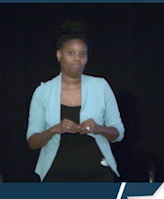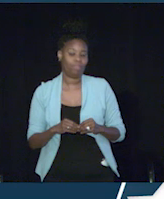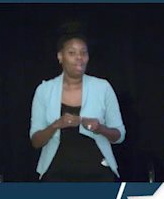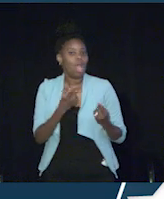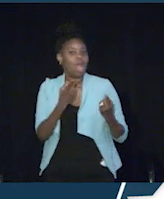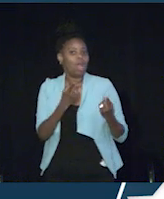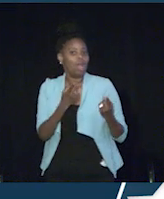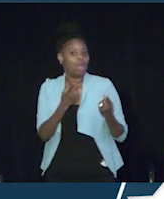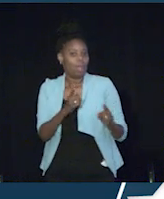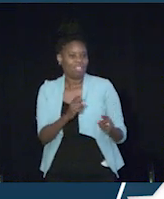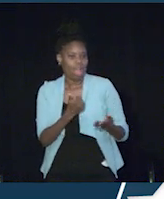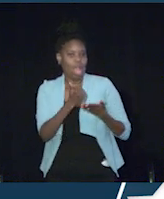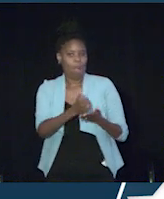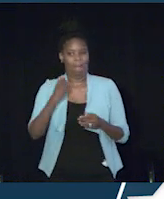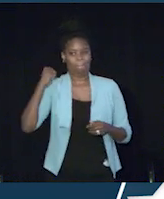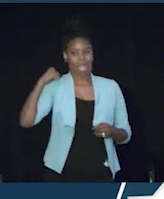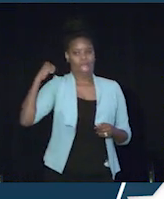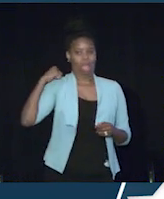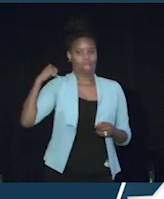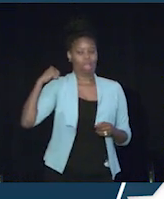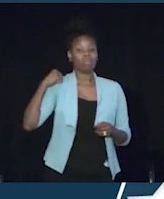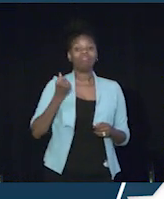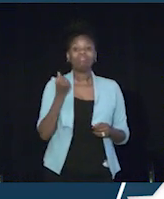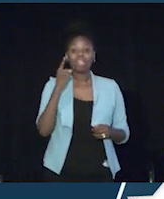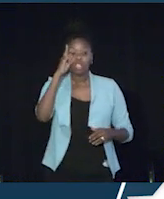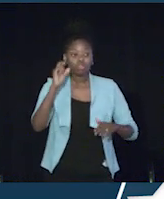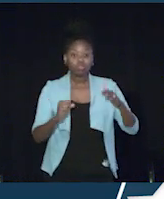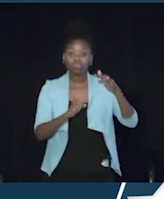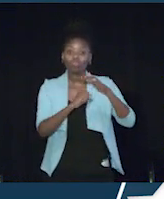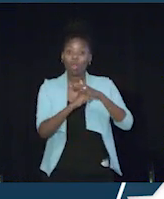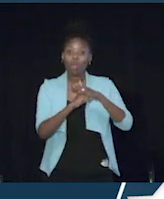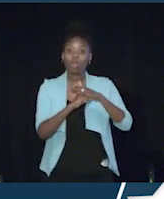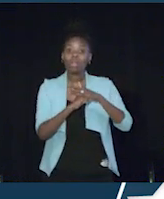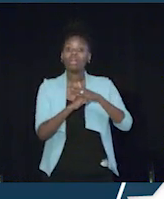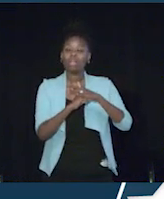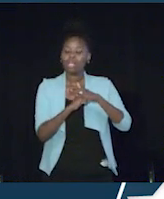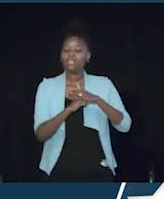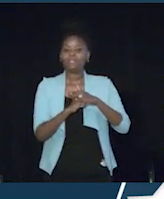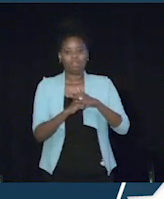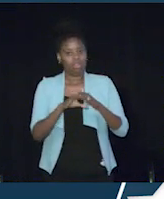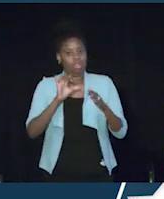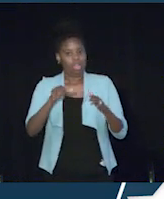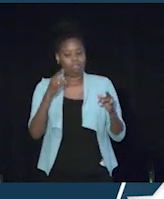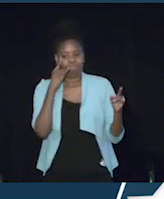my stroke left me, my stroke was ironic.